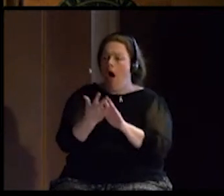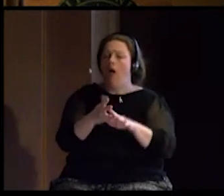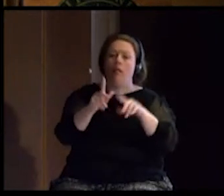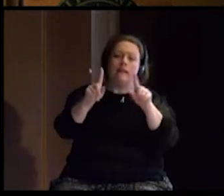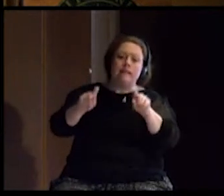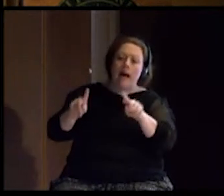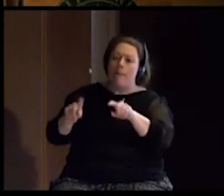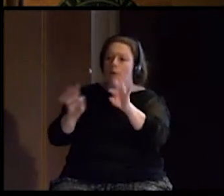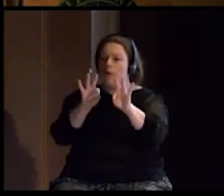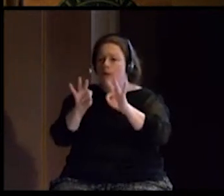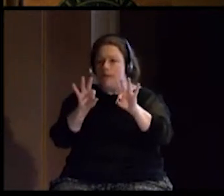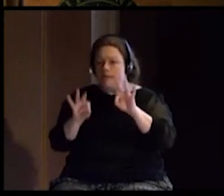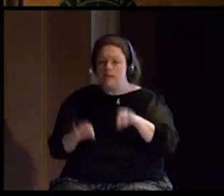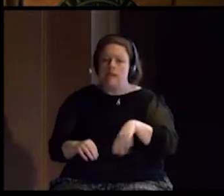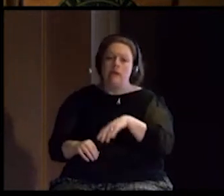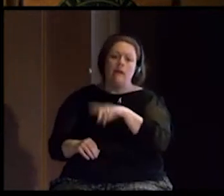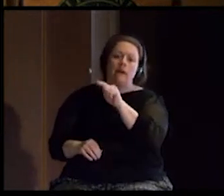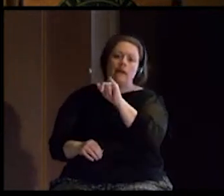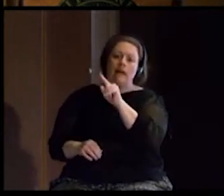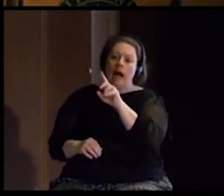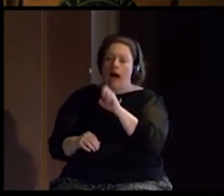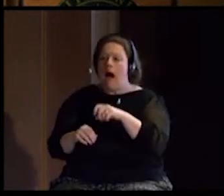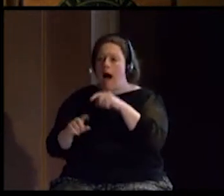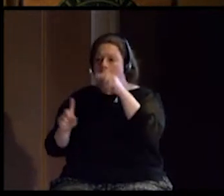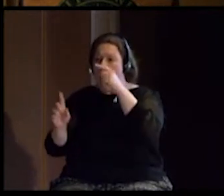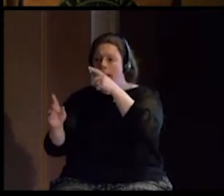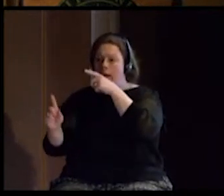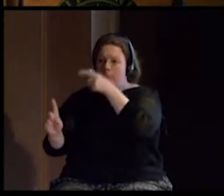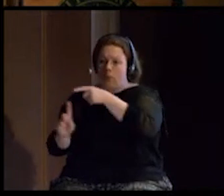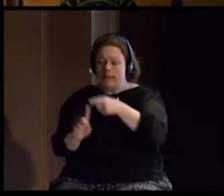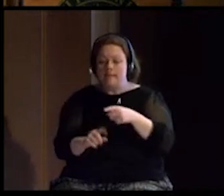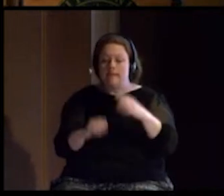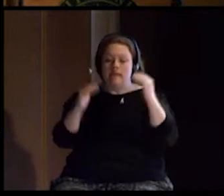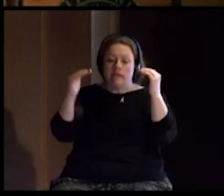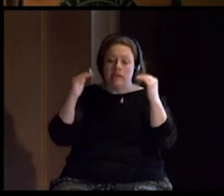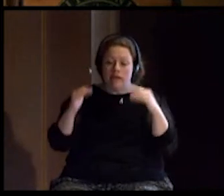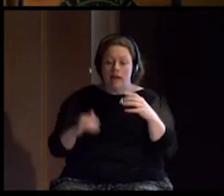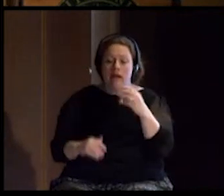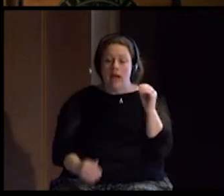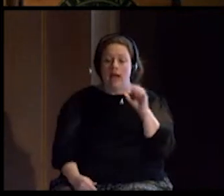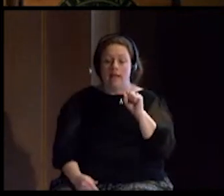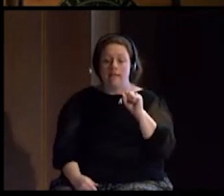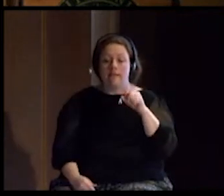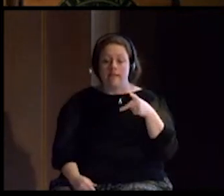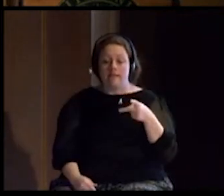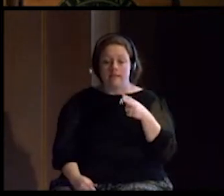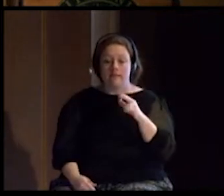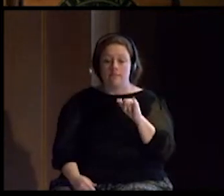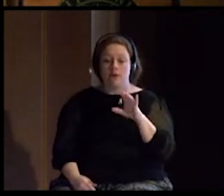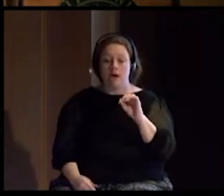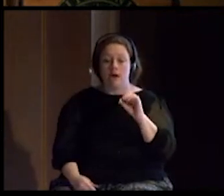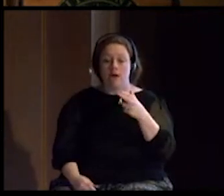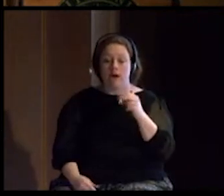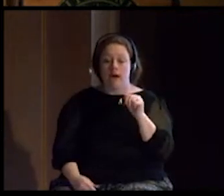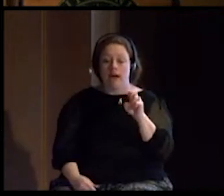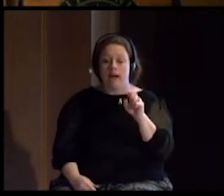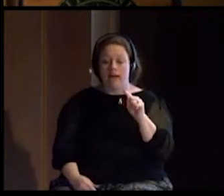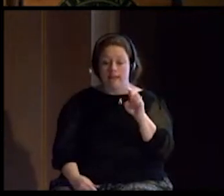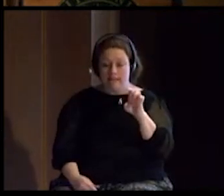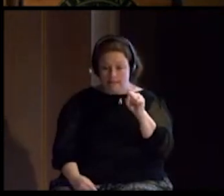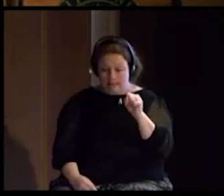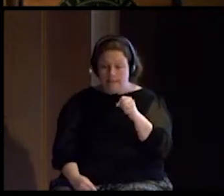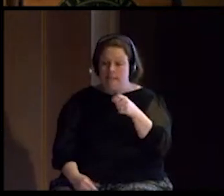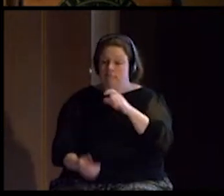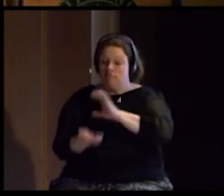points. Then we find also spirochetes, which are abundant, but only in the